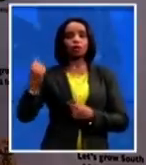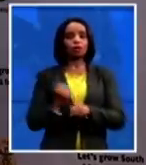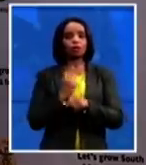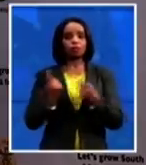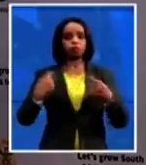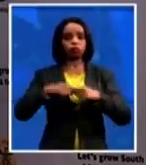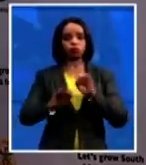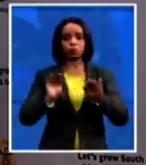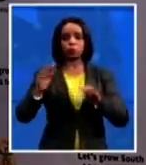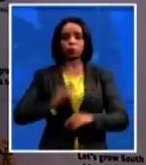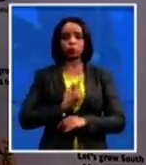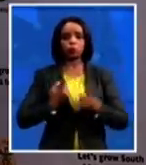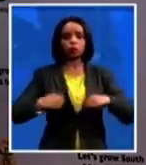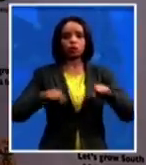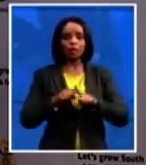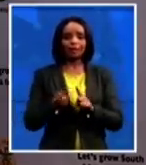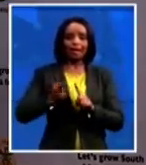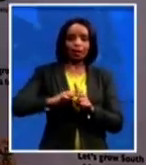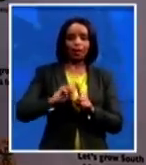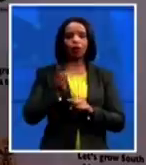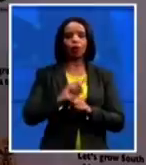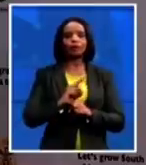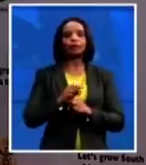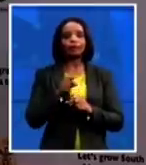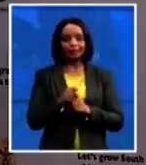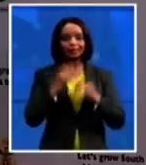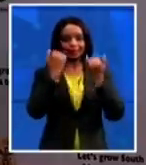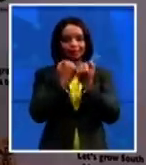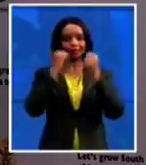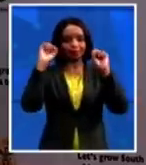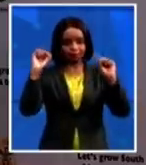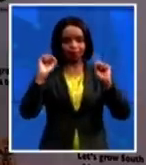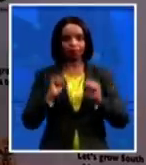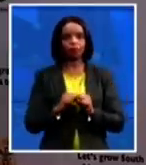democracy, displaying that cultural activism played